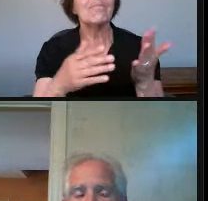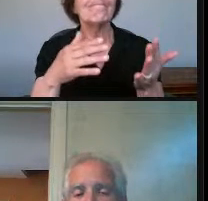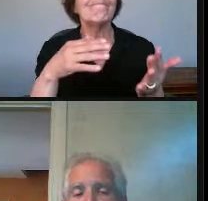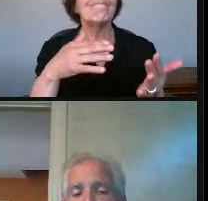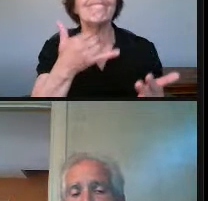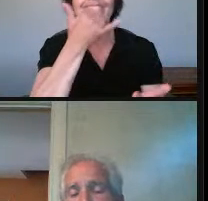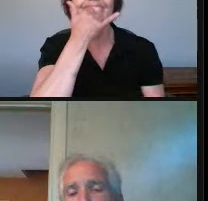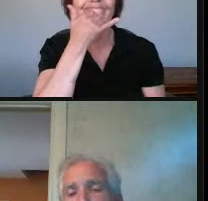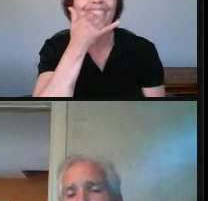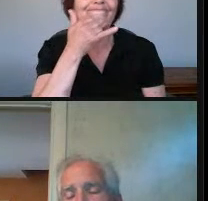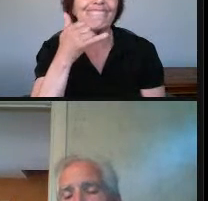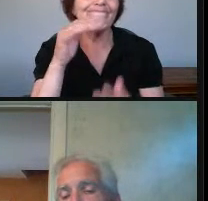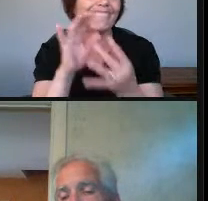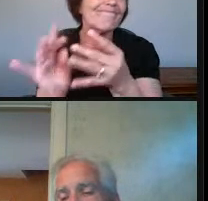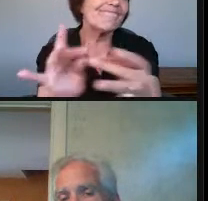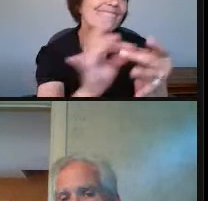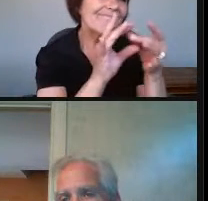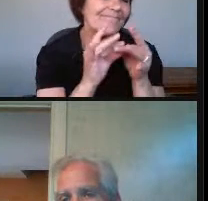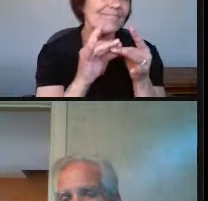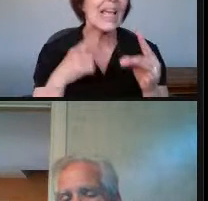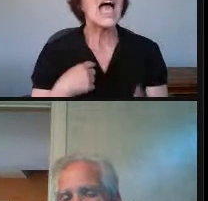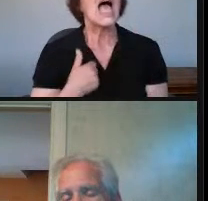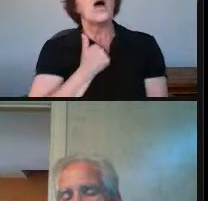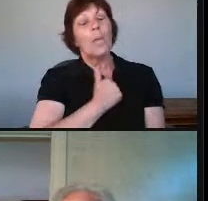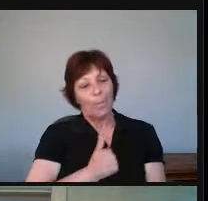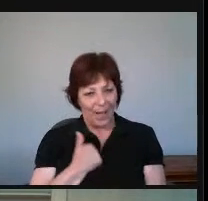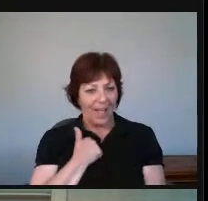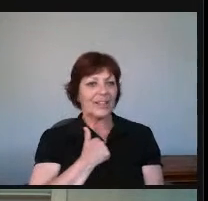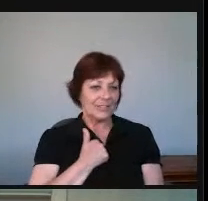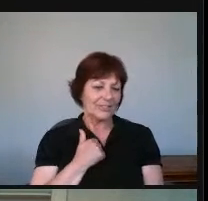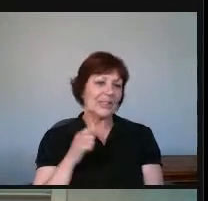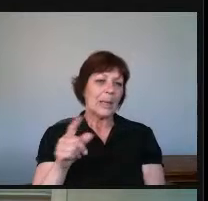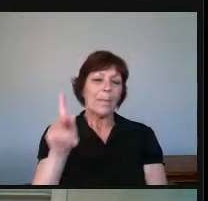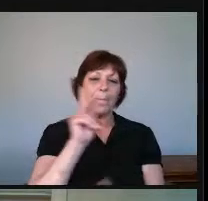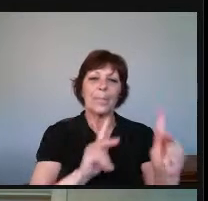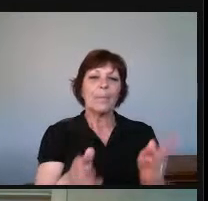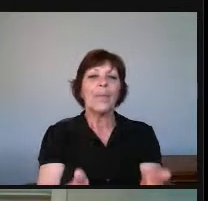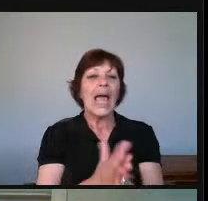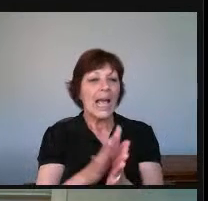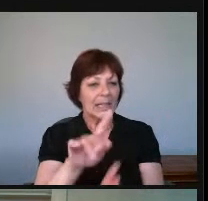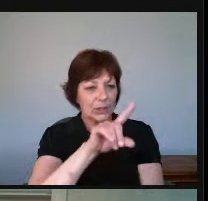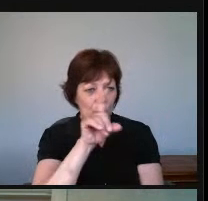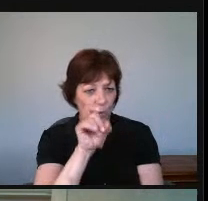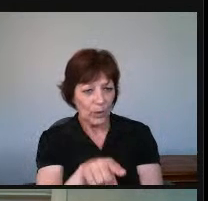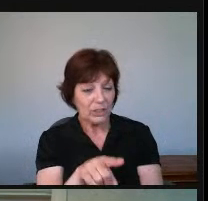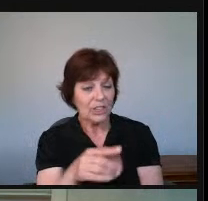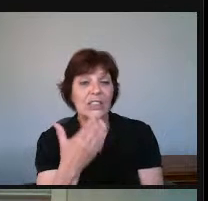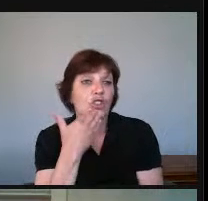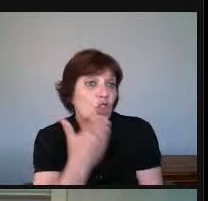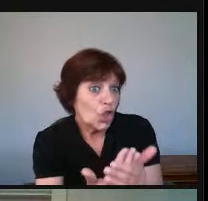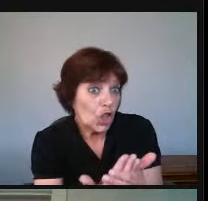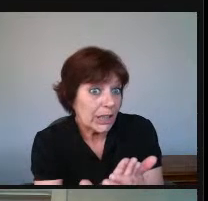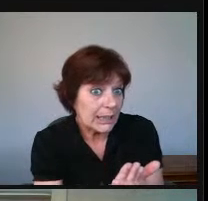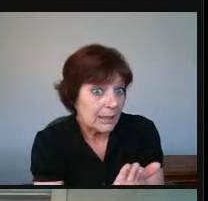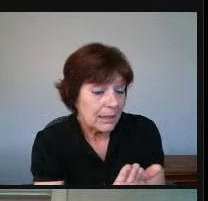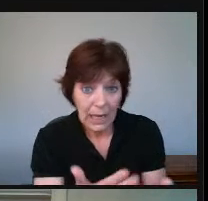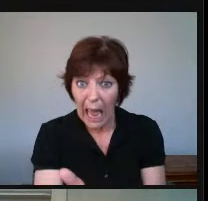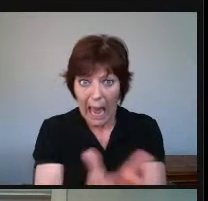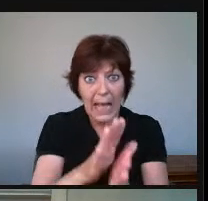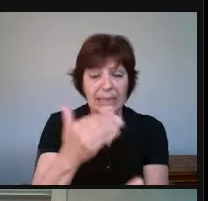And in some ways, I apologize for that, because for people to be asking questions is a good thing and getting it out in the open.